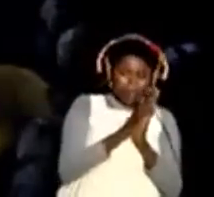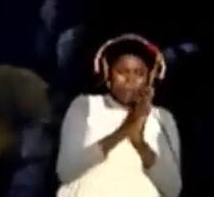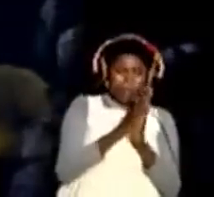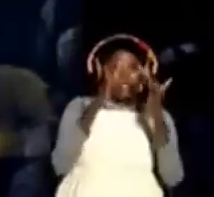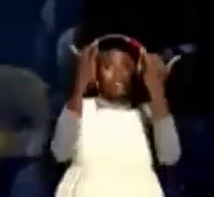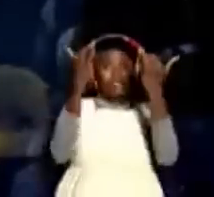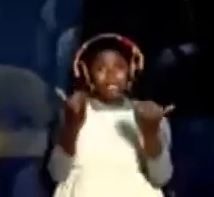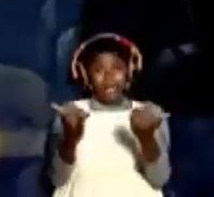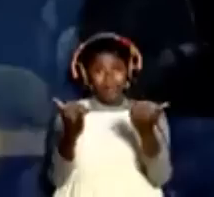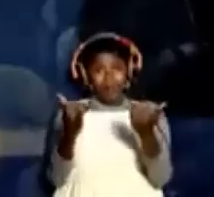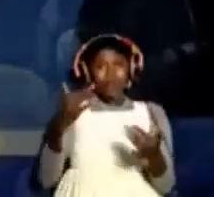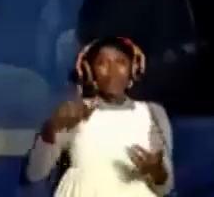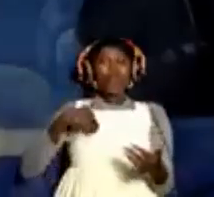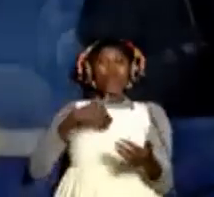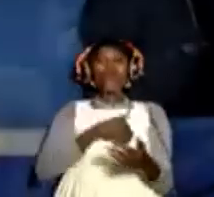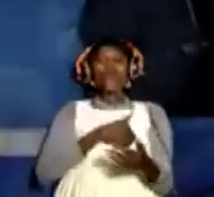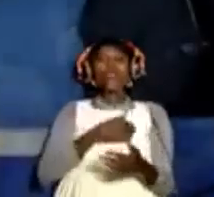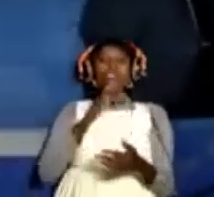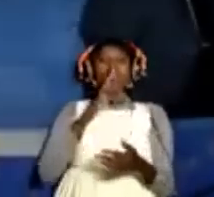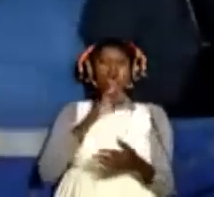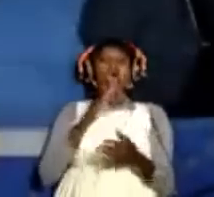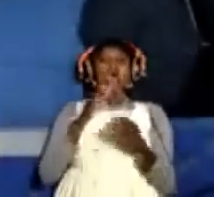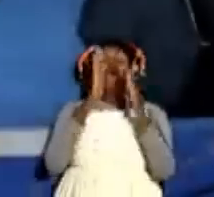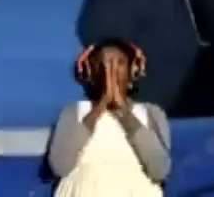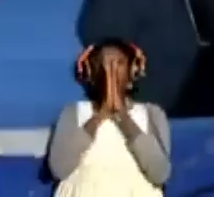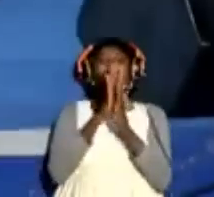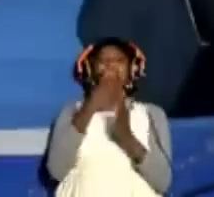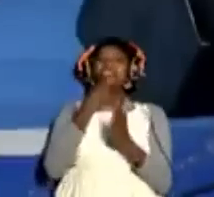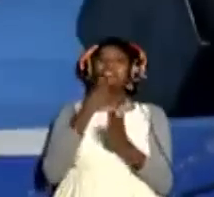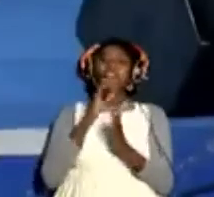Now we are doing very critical praying tonight.